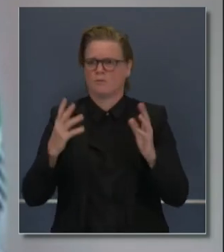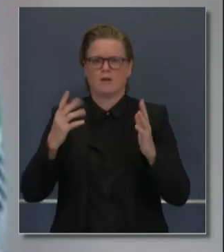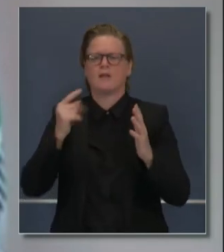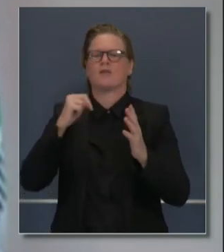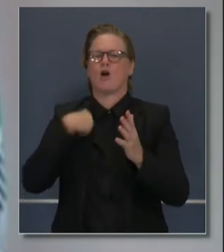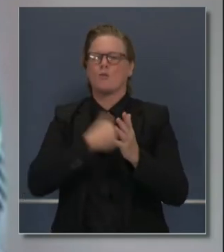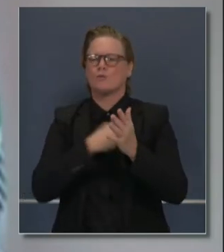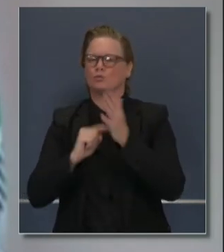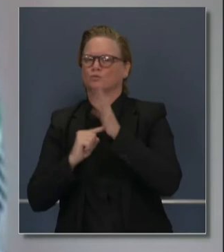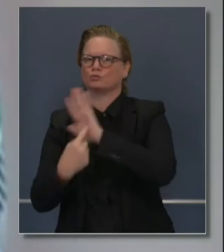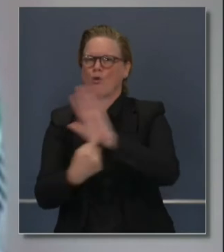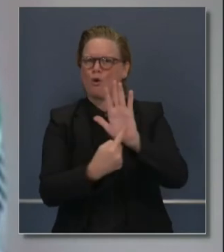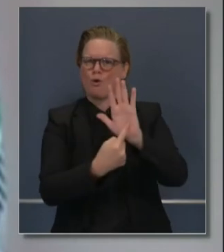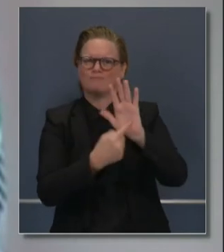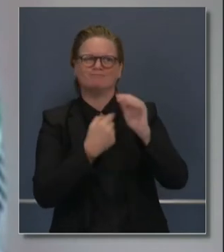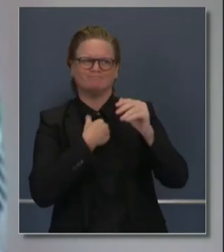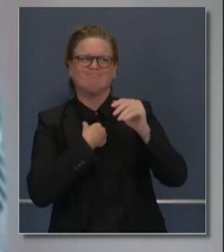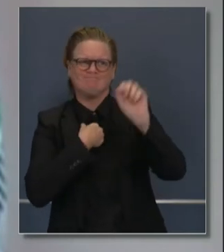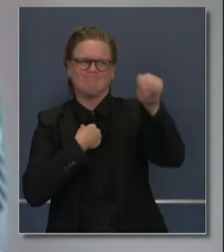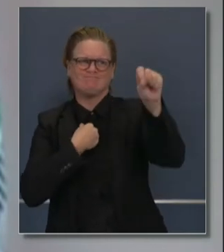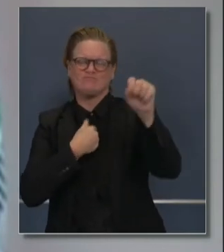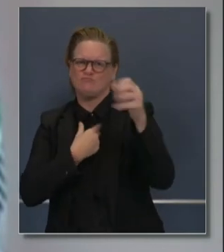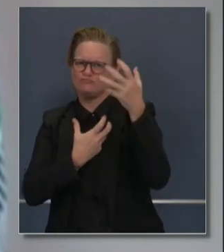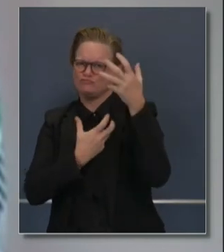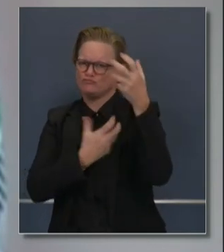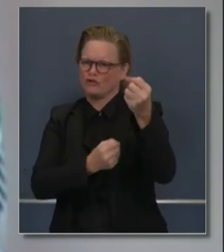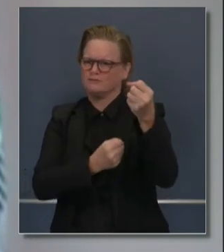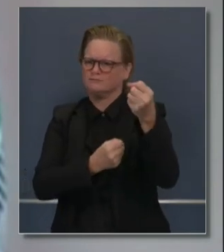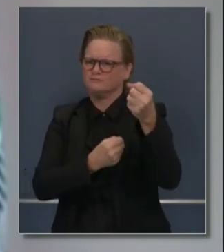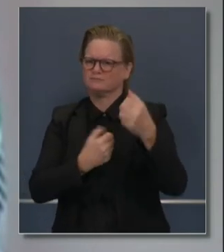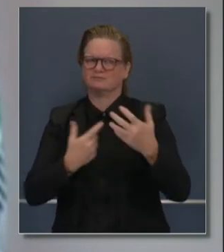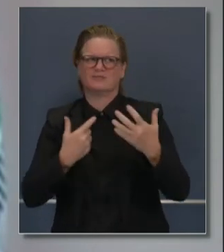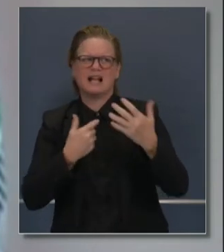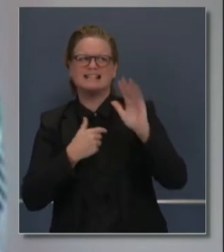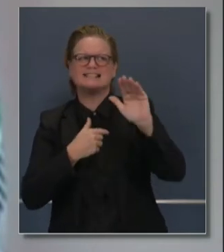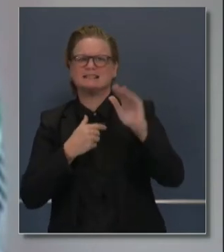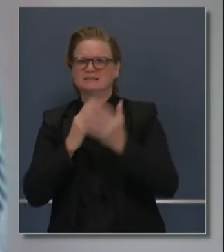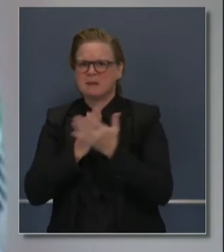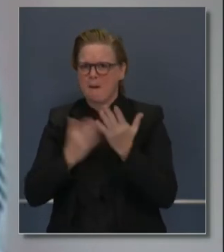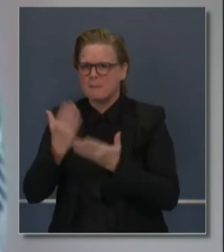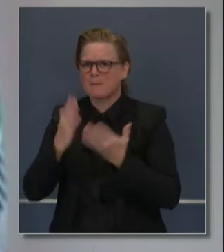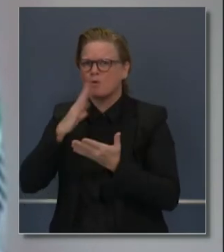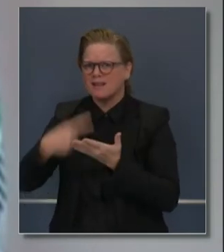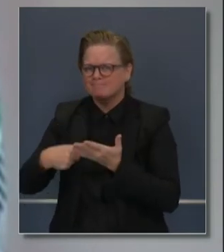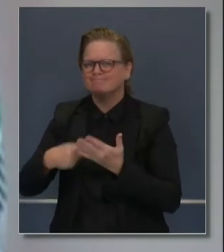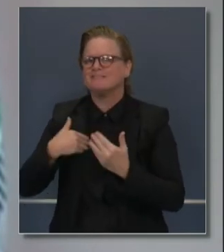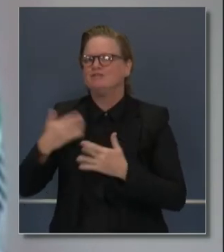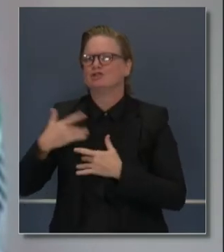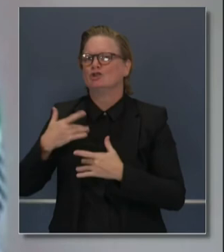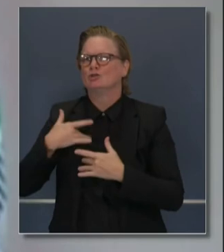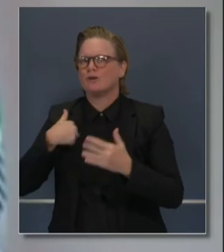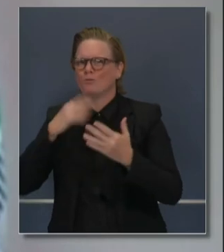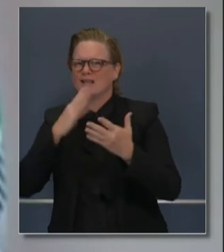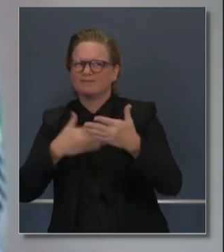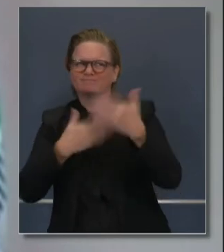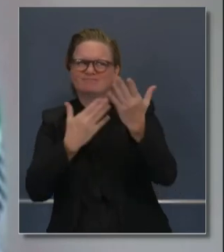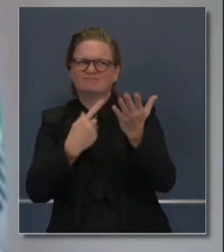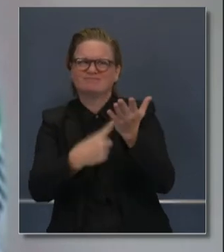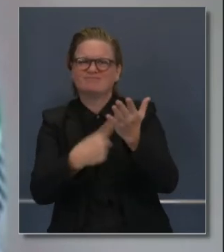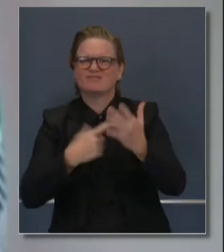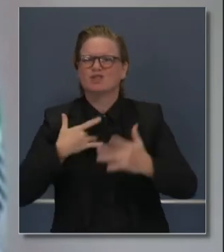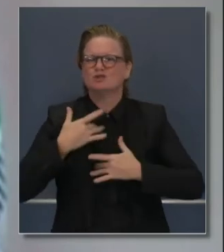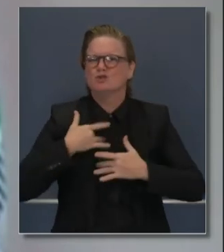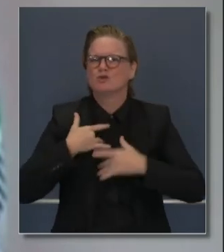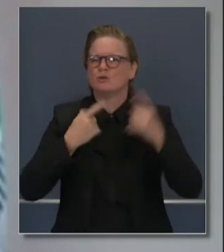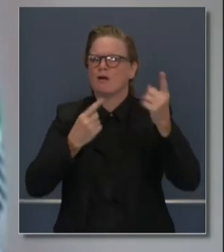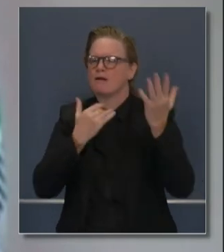well, because that is part of building trust, so that when those vaccines come, not just in the middle of December, but throughout the